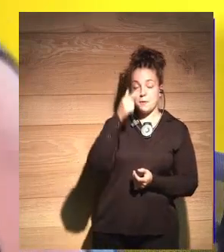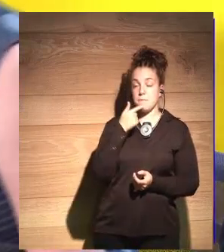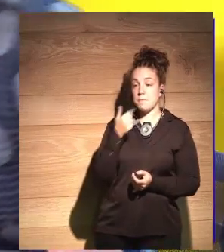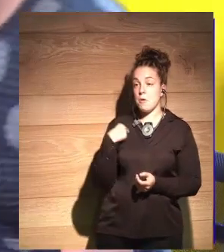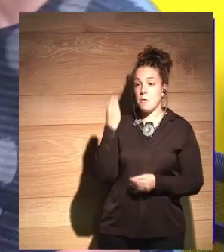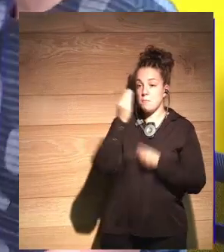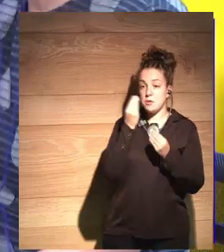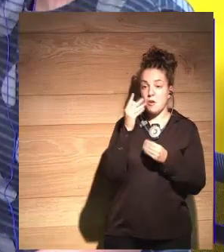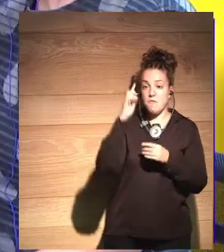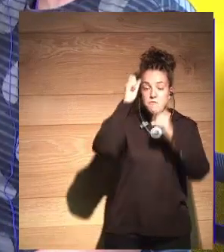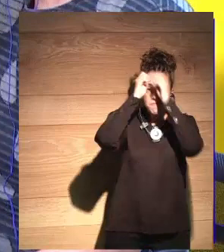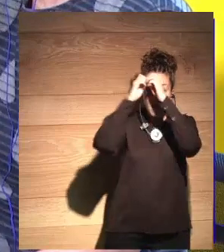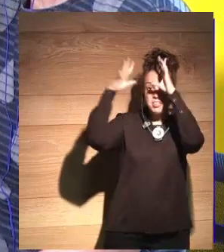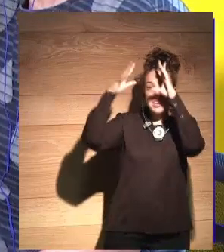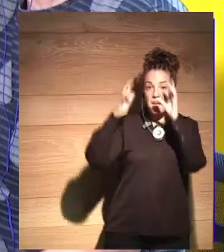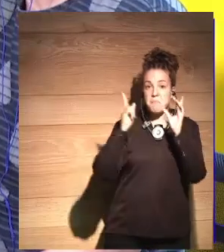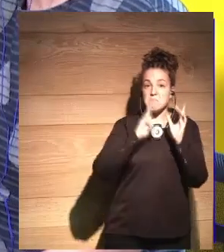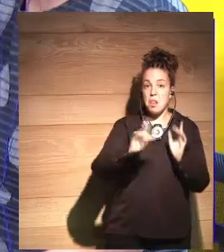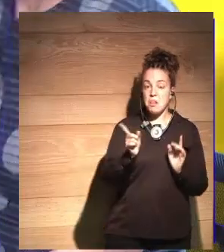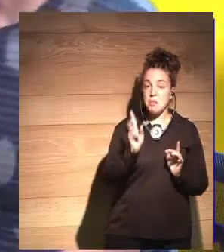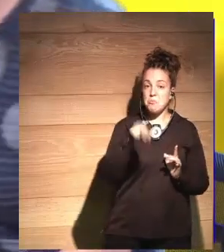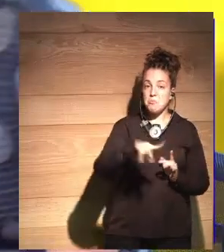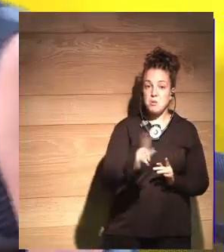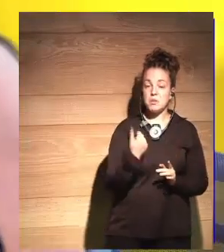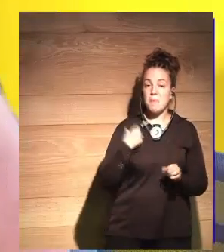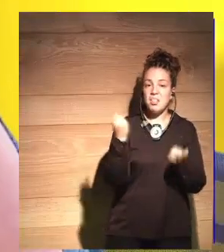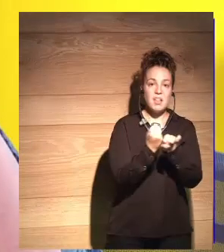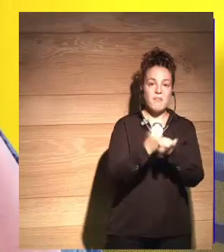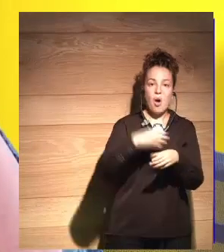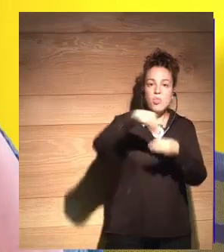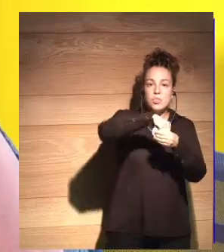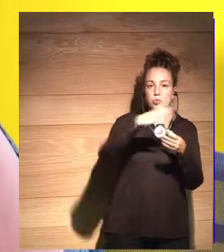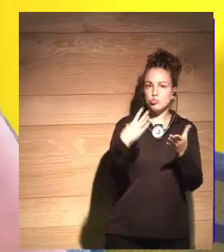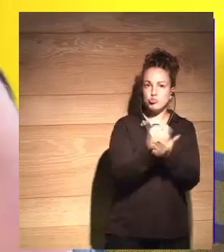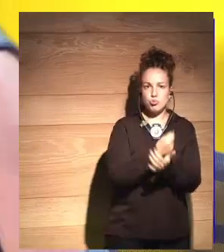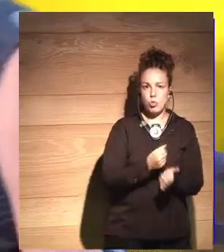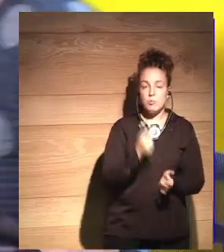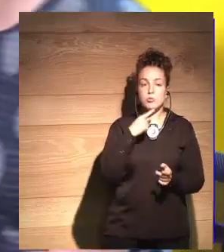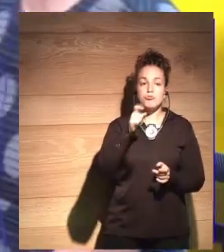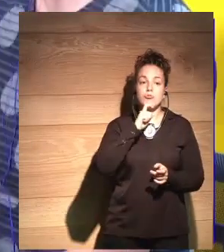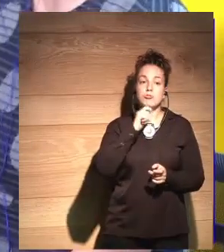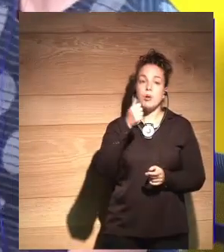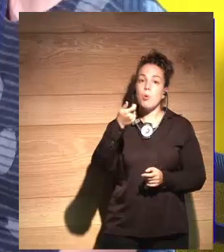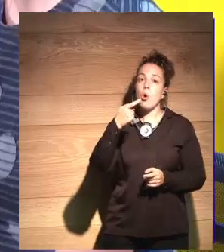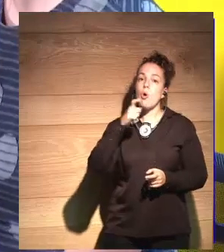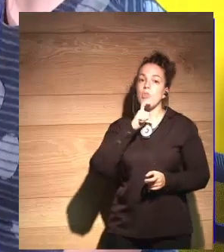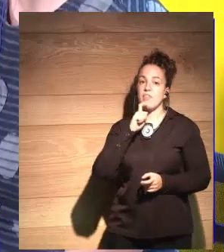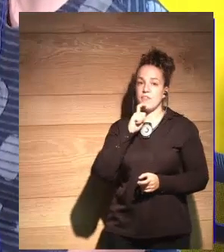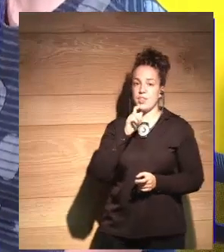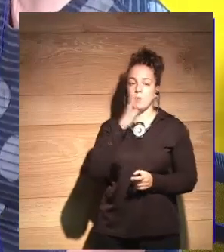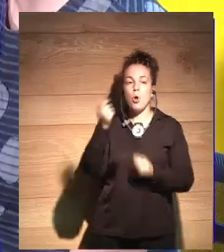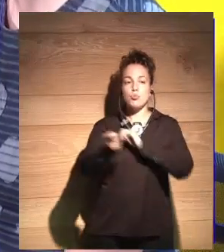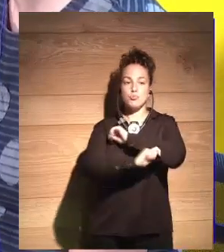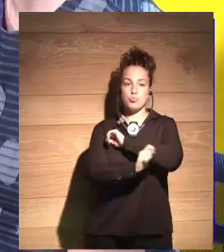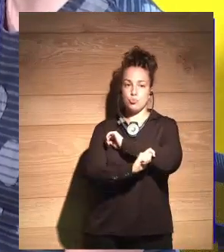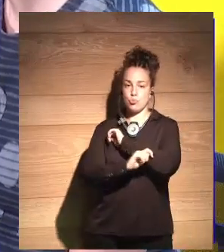completely in all of my work, because I always said that it's a tricky thing. It's like anything. Fantasy is a means of survival for a lot of